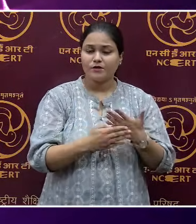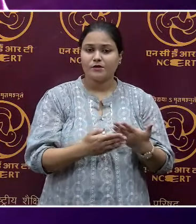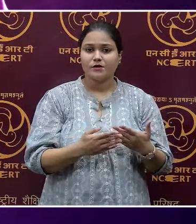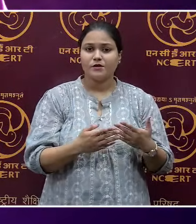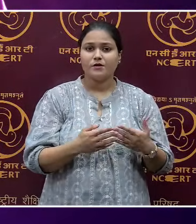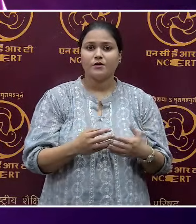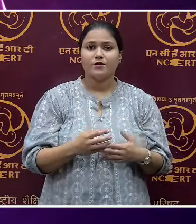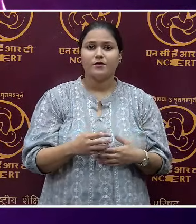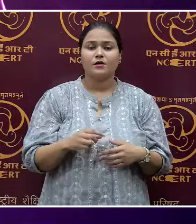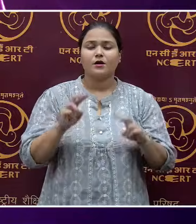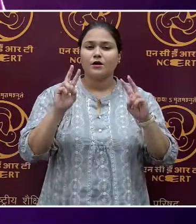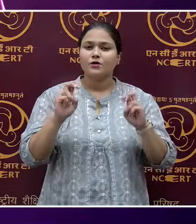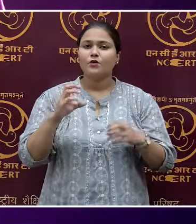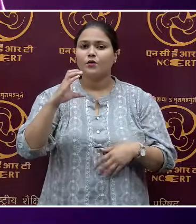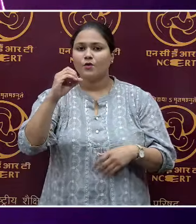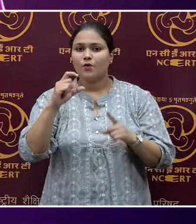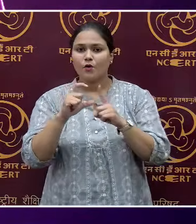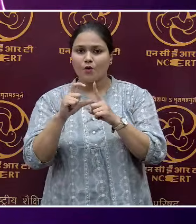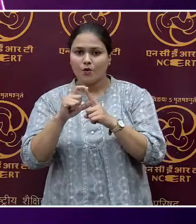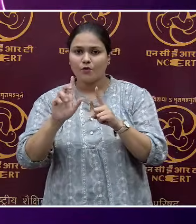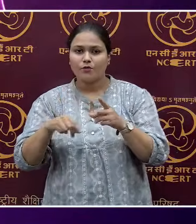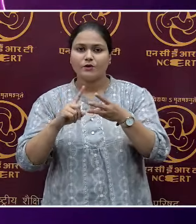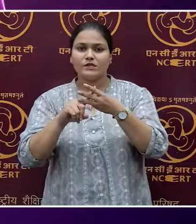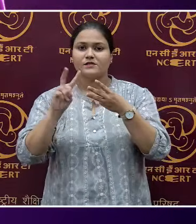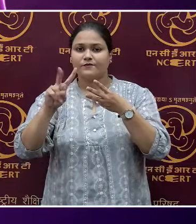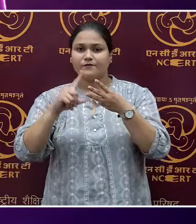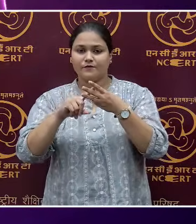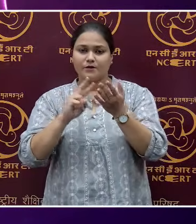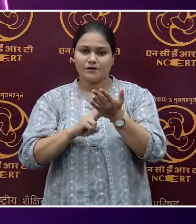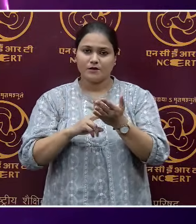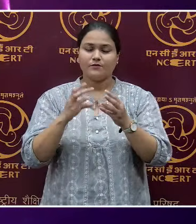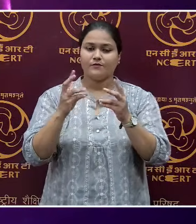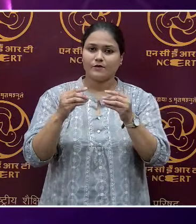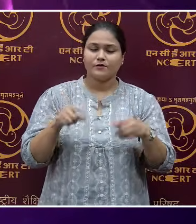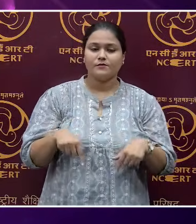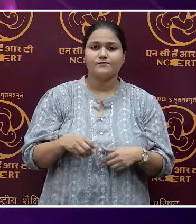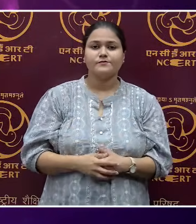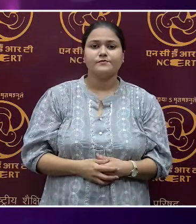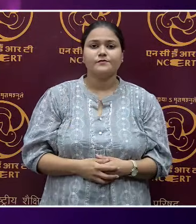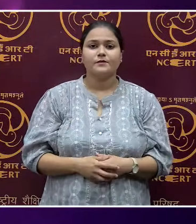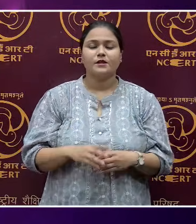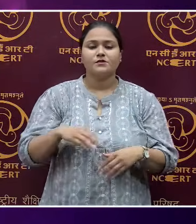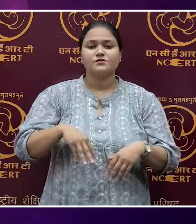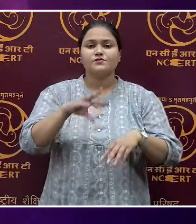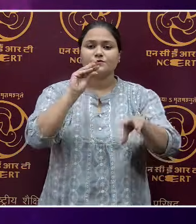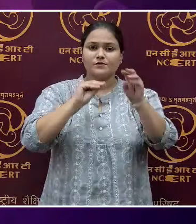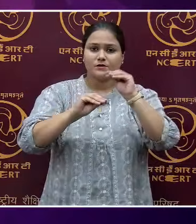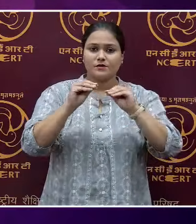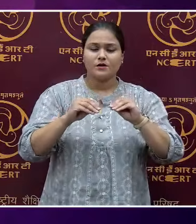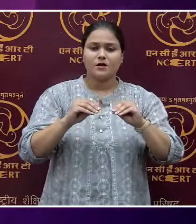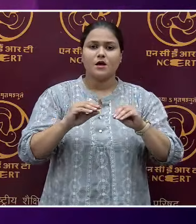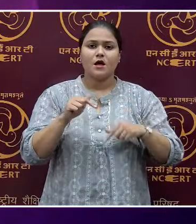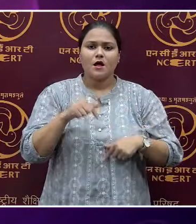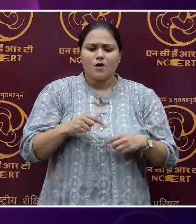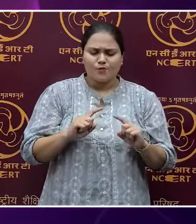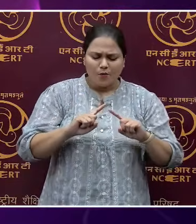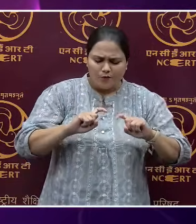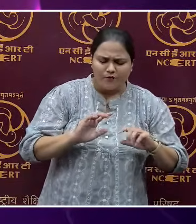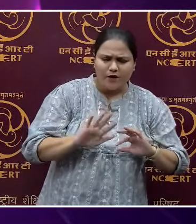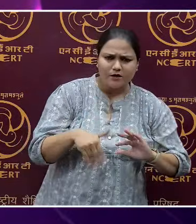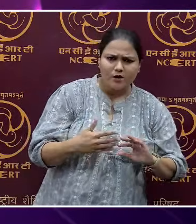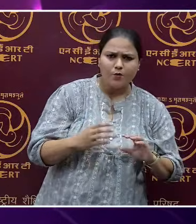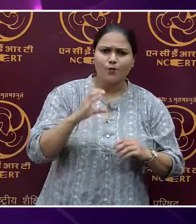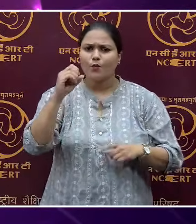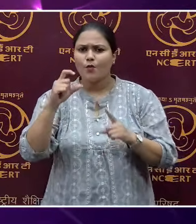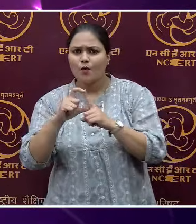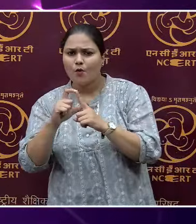computer topics named as odd and even number. Yes. So here we can read like how we will find the number is odd or even by the help of the programming,